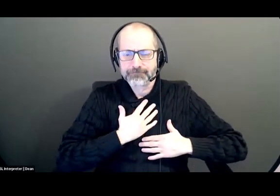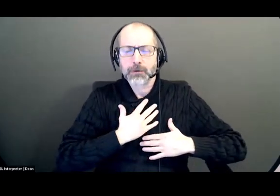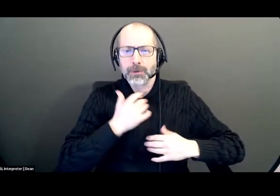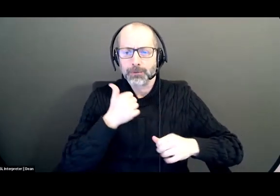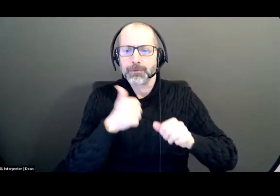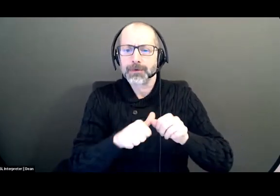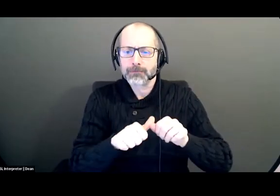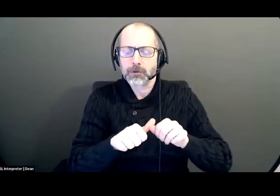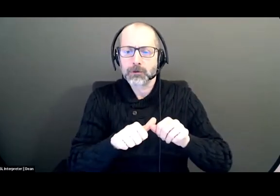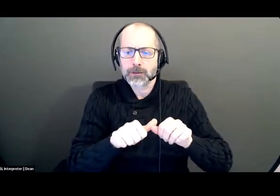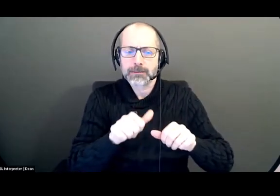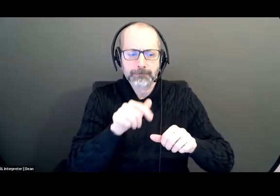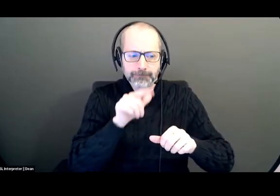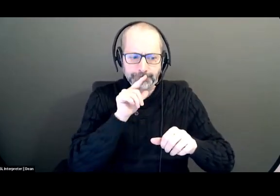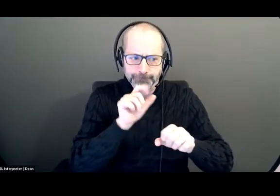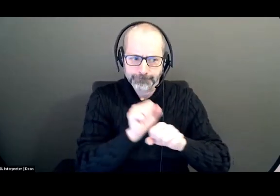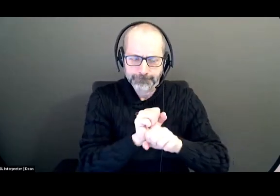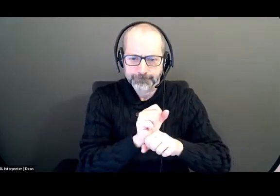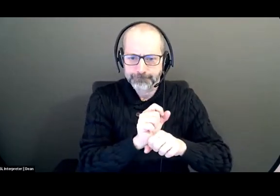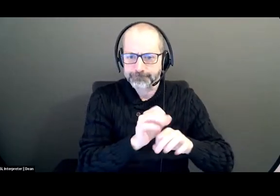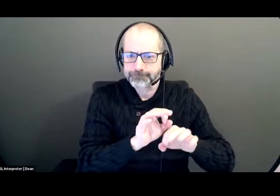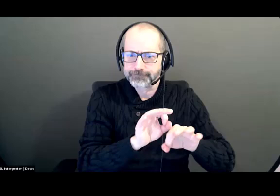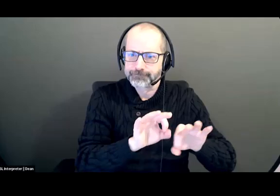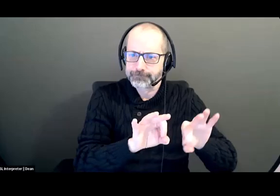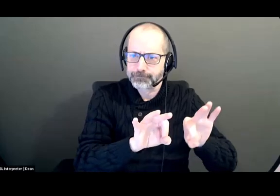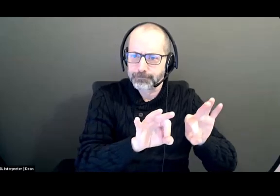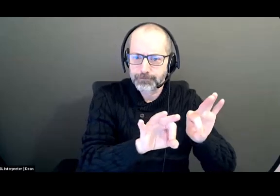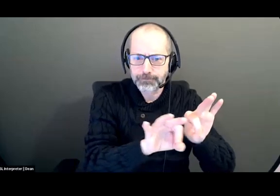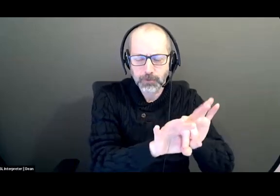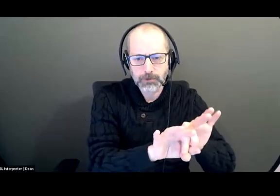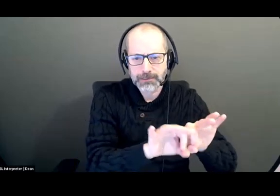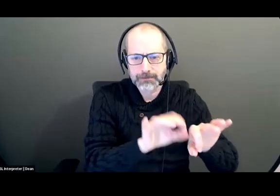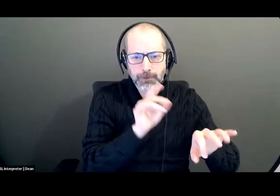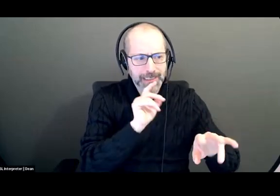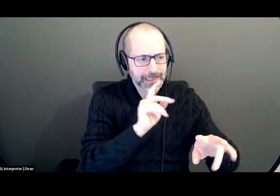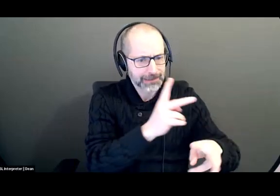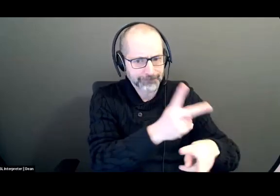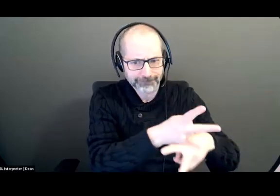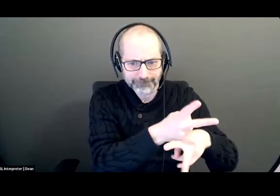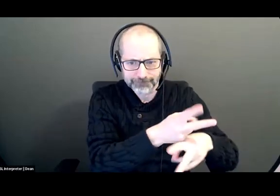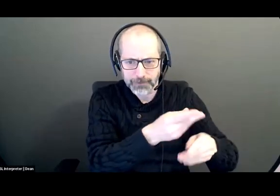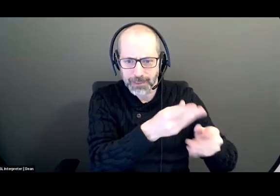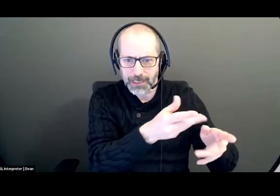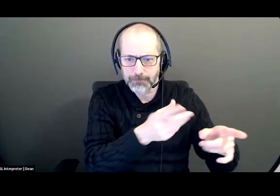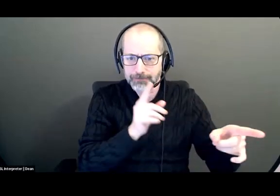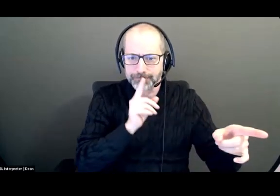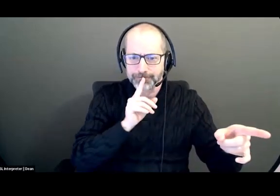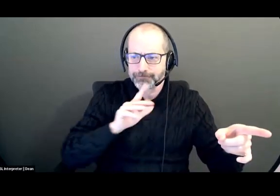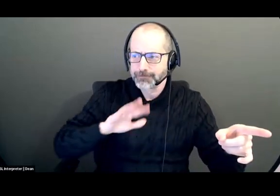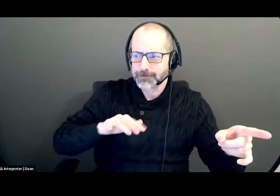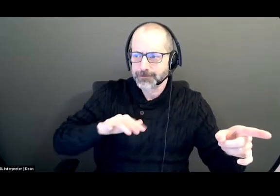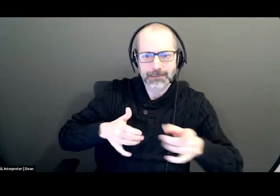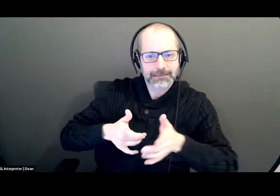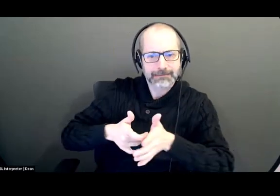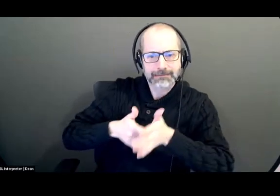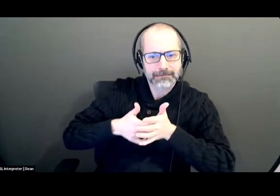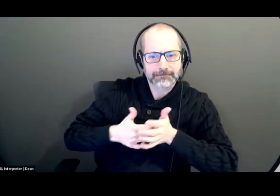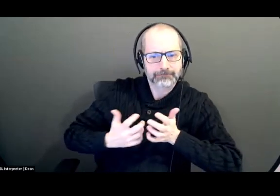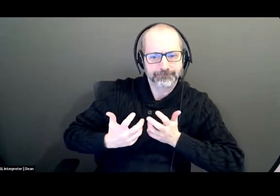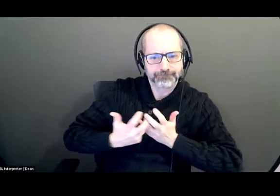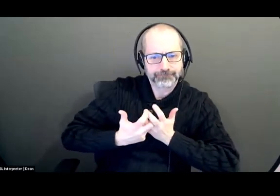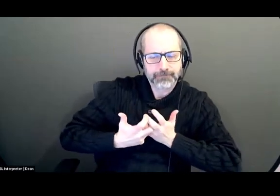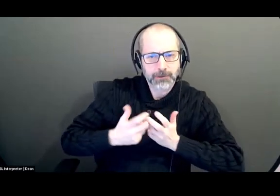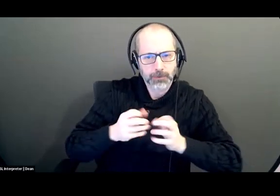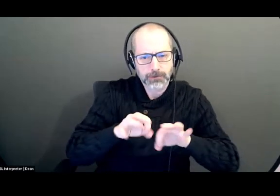our human to human connections become so important. So thank you. Thank you to all of the speakers